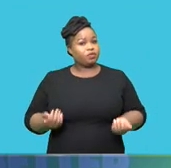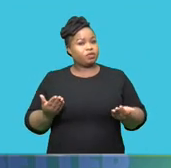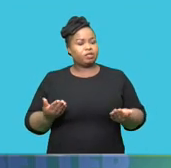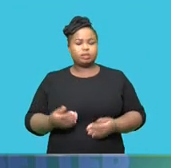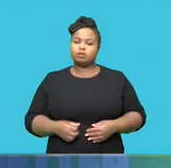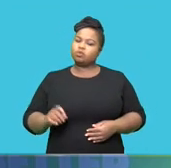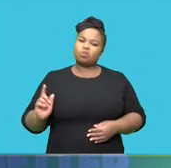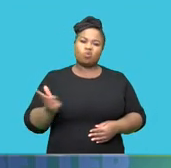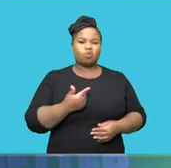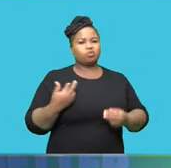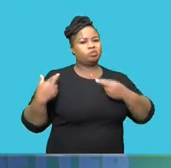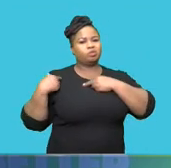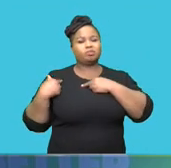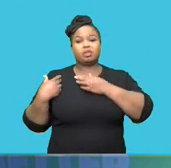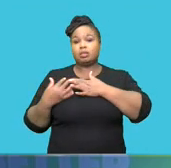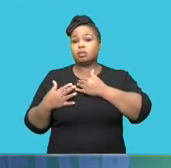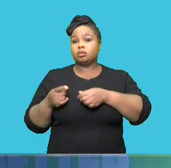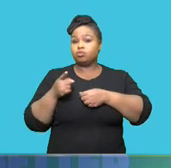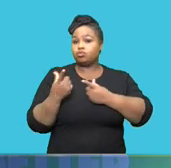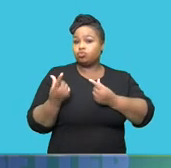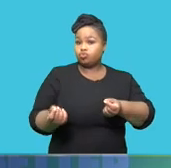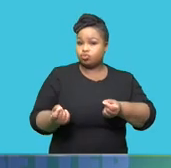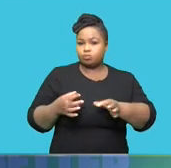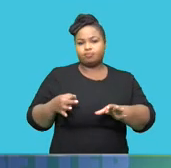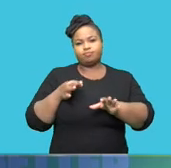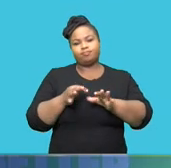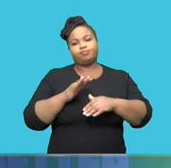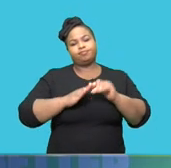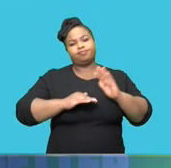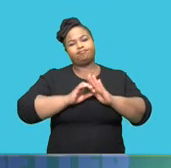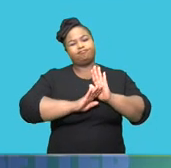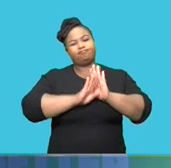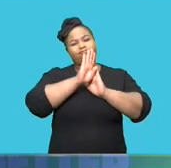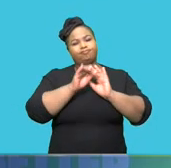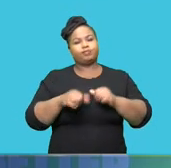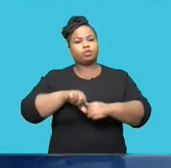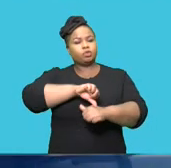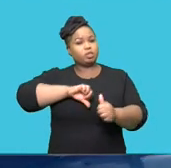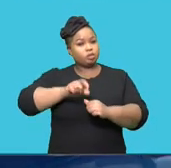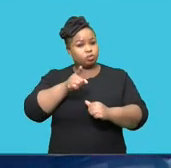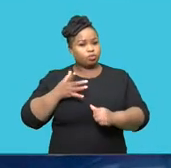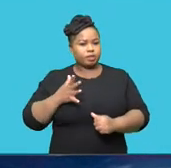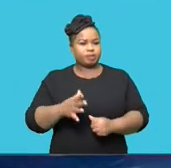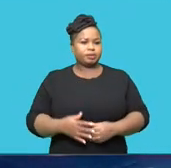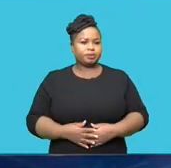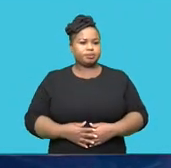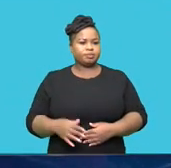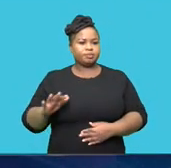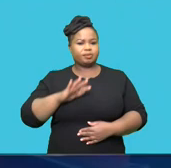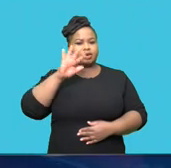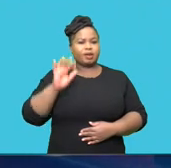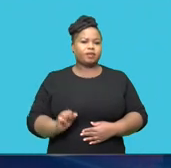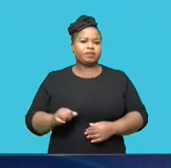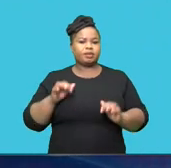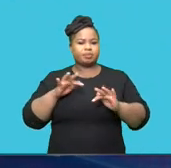everyone. Whatever you do in your little corner is contribution towards building that great society that you want. The African Public Service Day